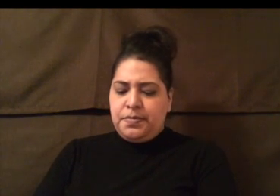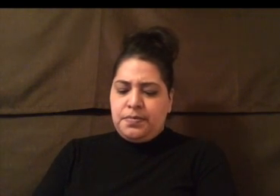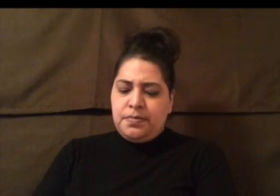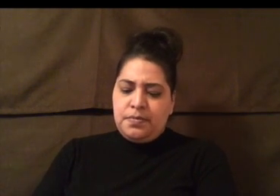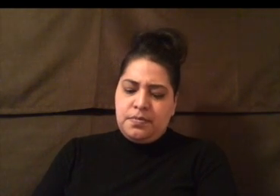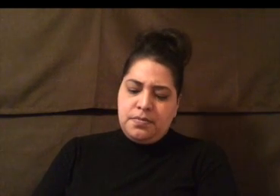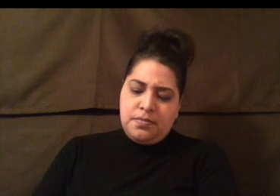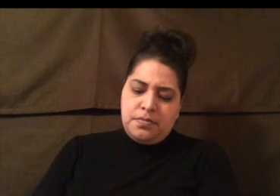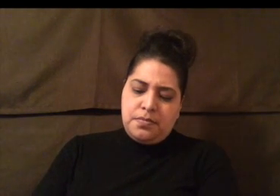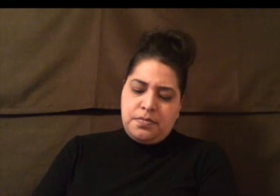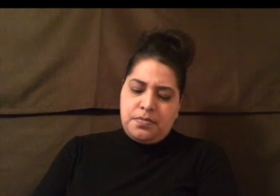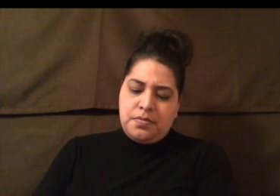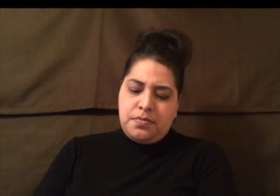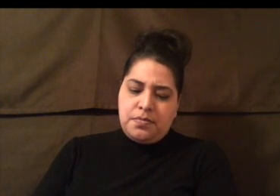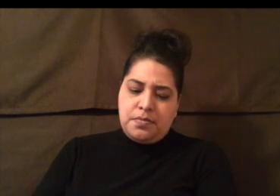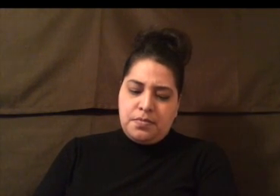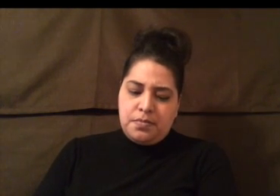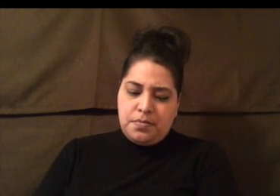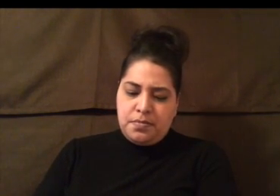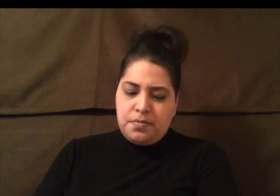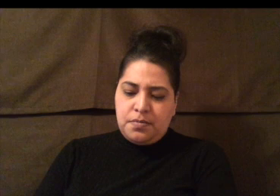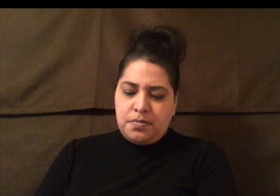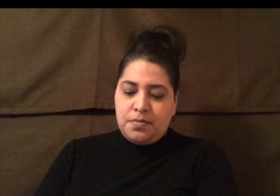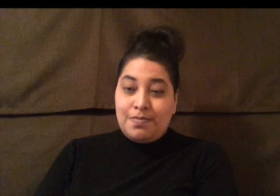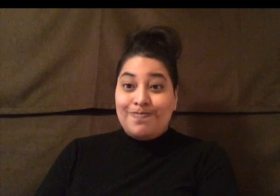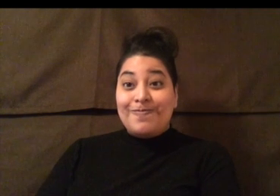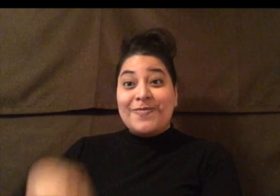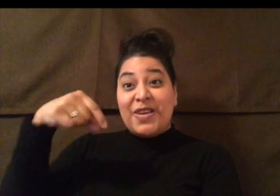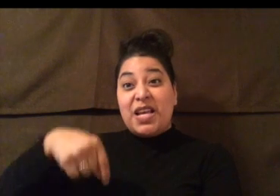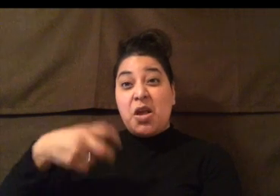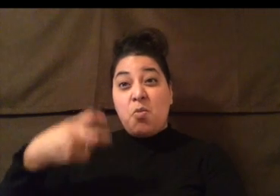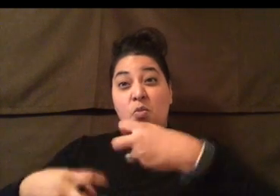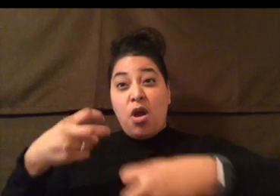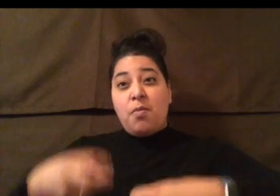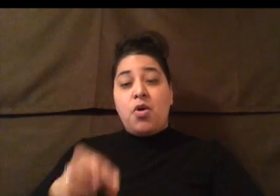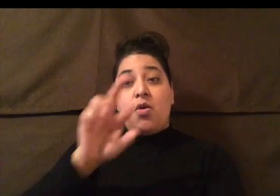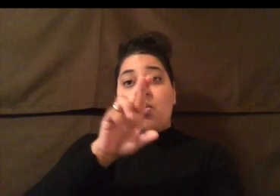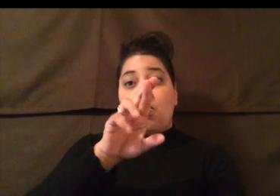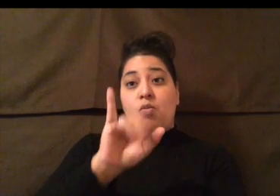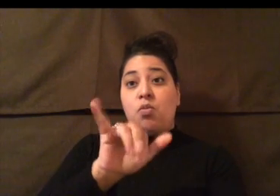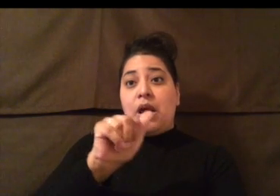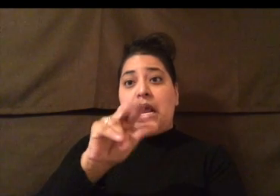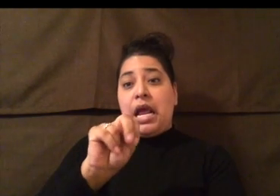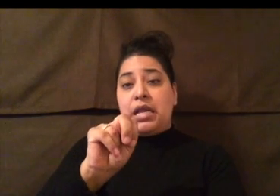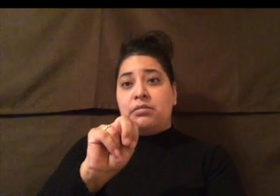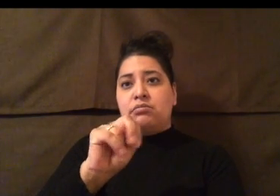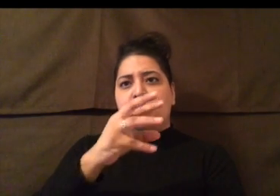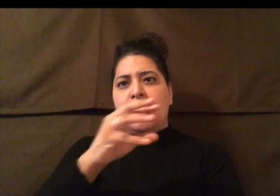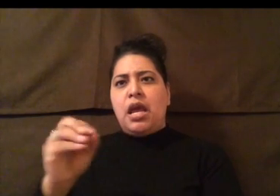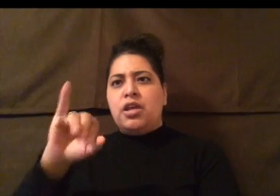and 45 minutes. Okay, let's try another one.